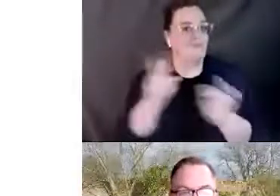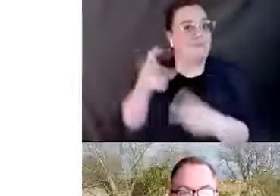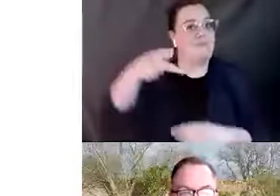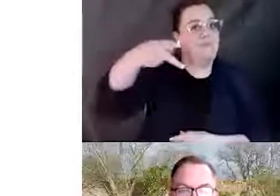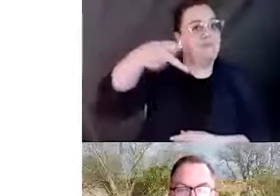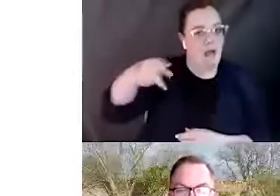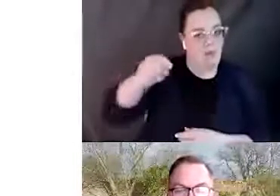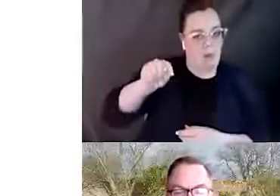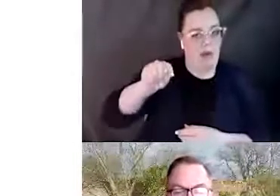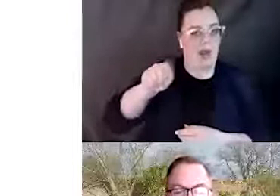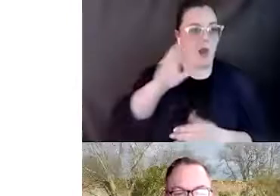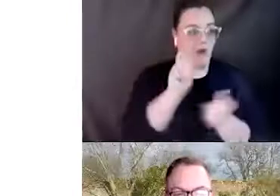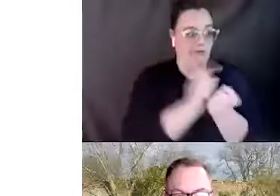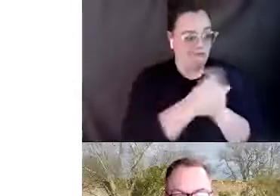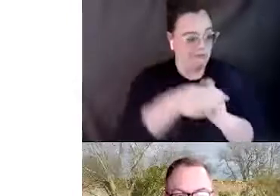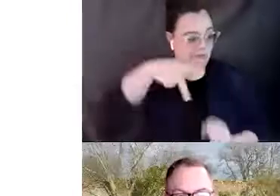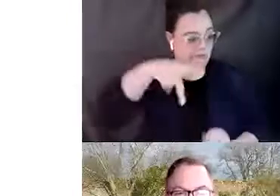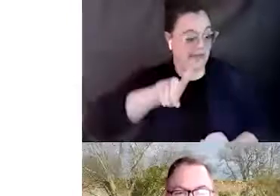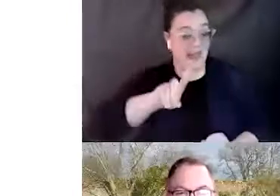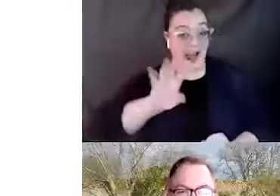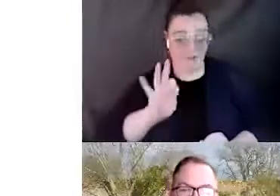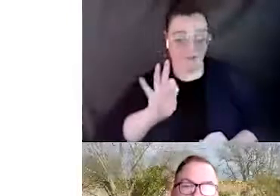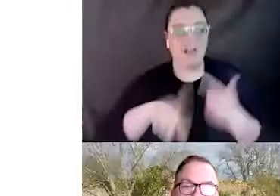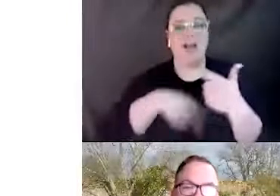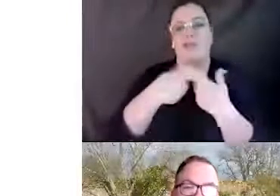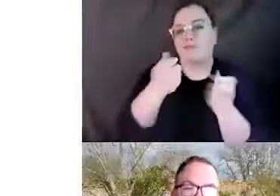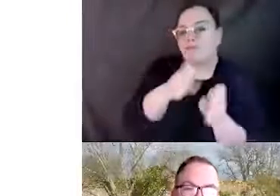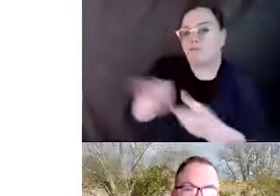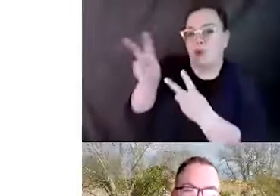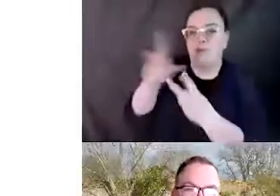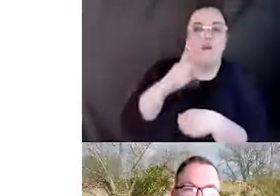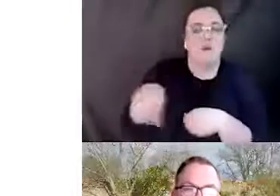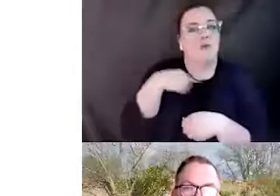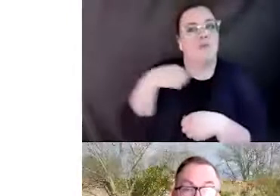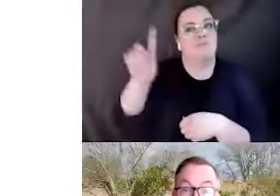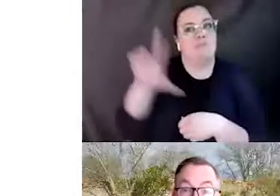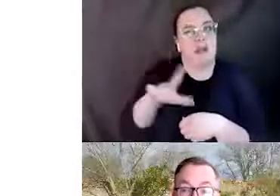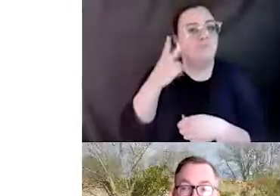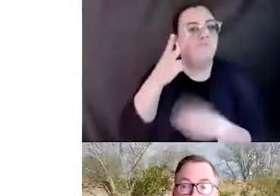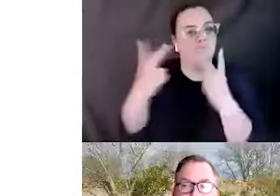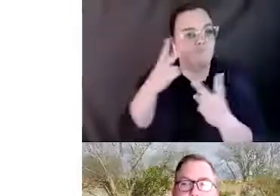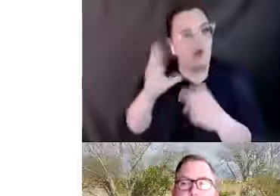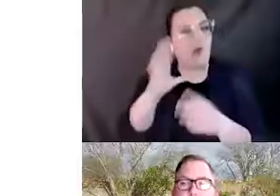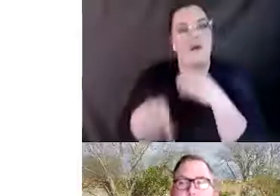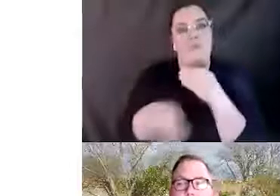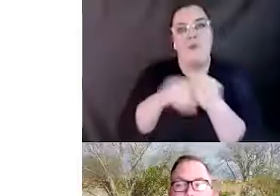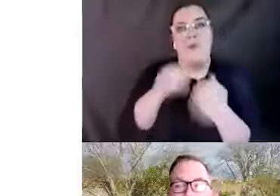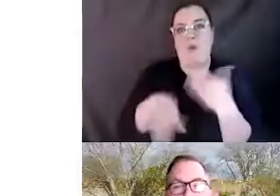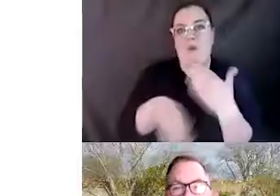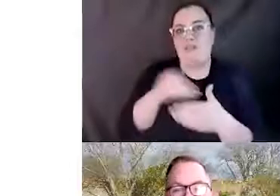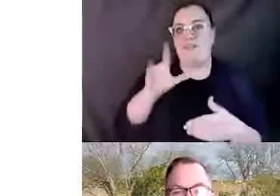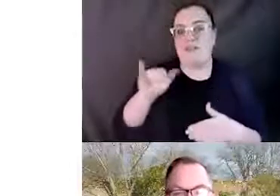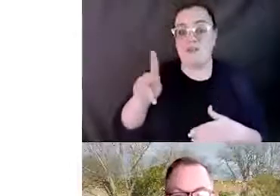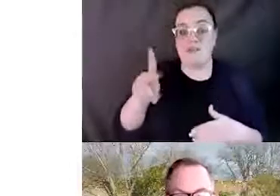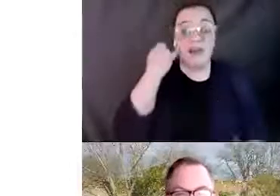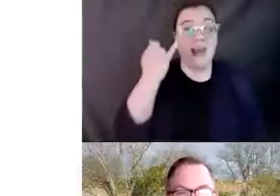PDF from today's presentation and make a file with all the links too. So if you don't capture